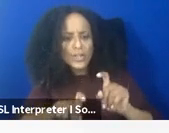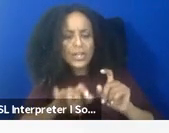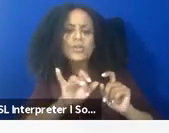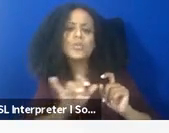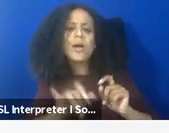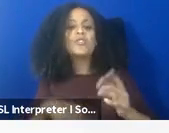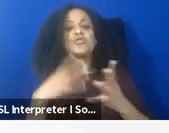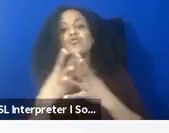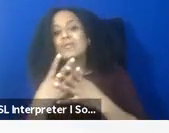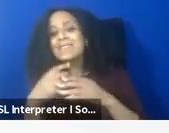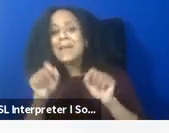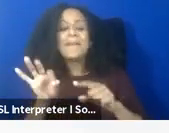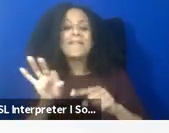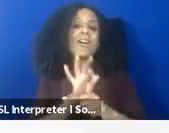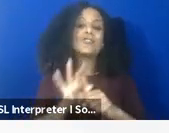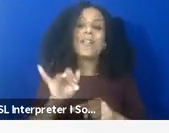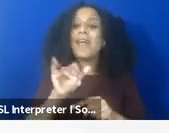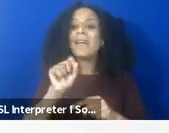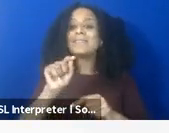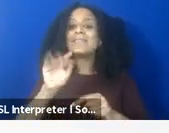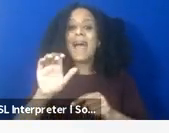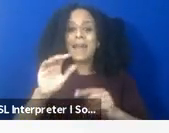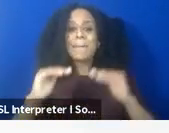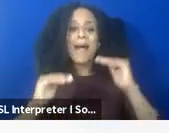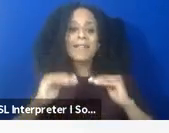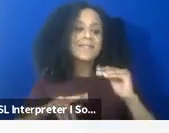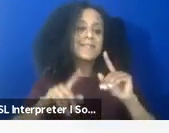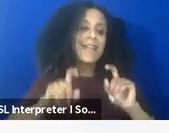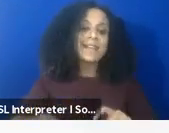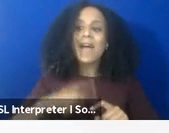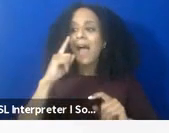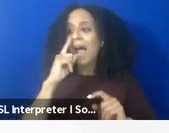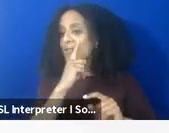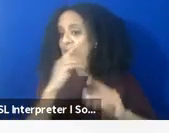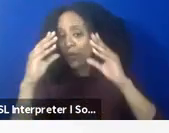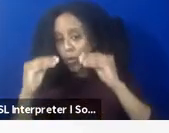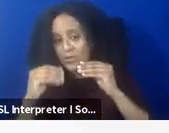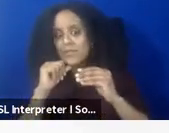can be functional, like a static balance task with your eyes closed, or maybe timed up and go. It